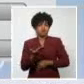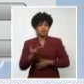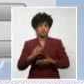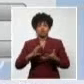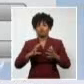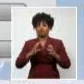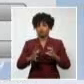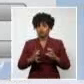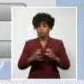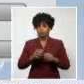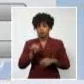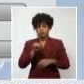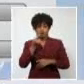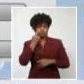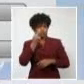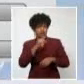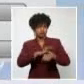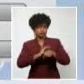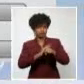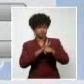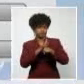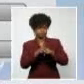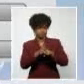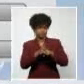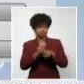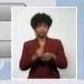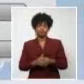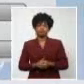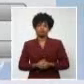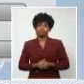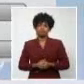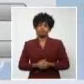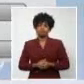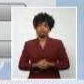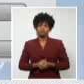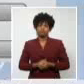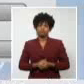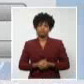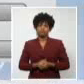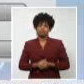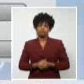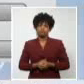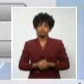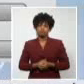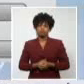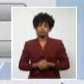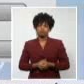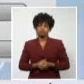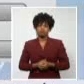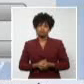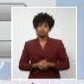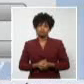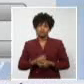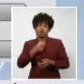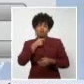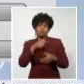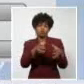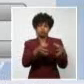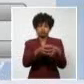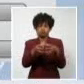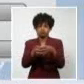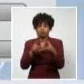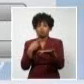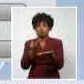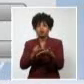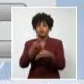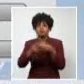and which is another way of diagnosis and detection of the disease. And